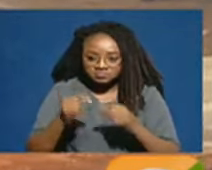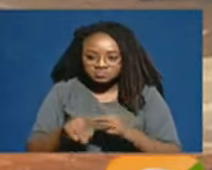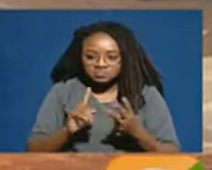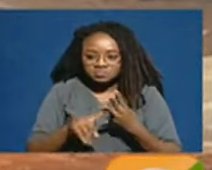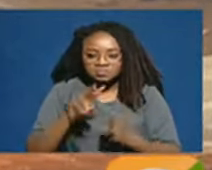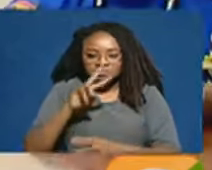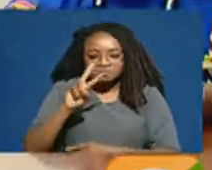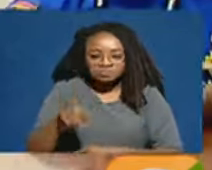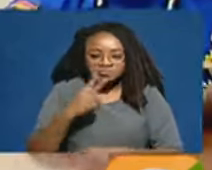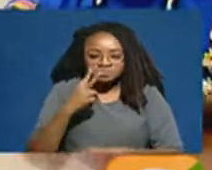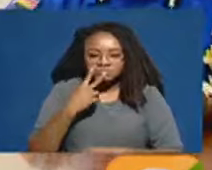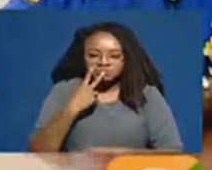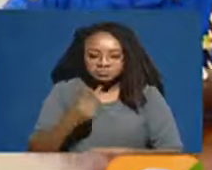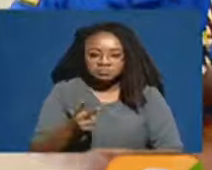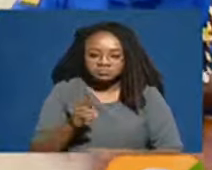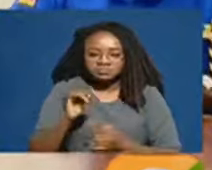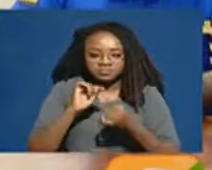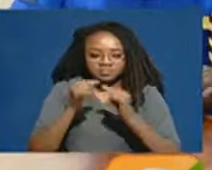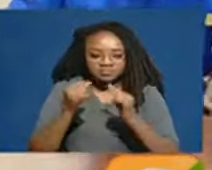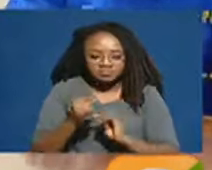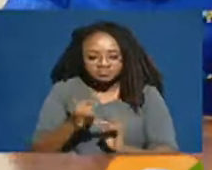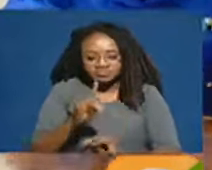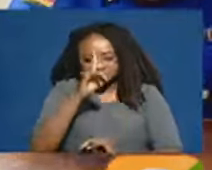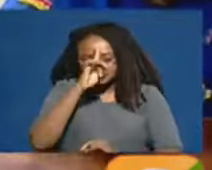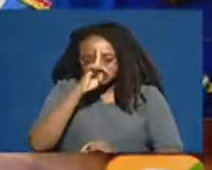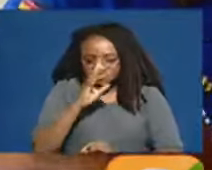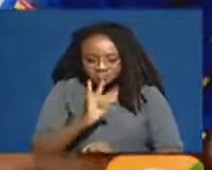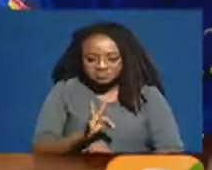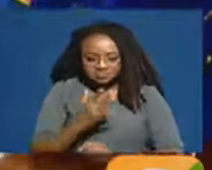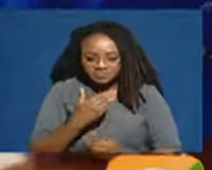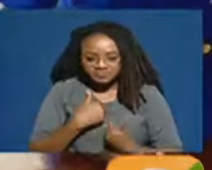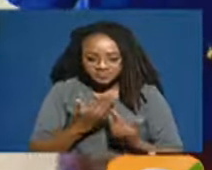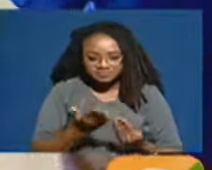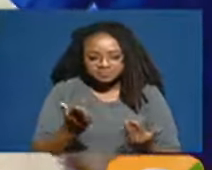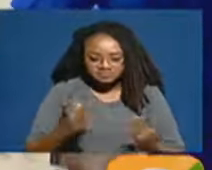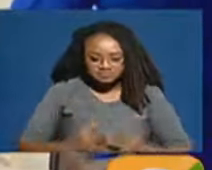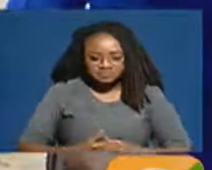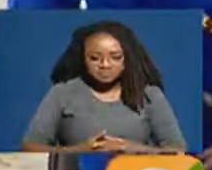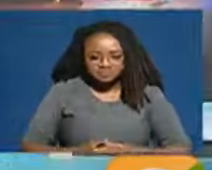minor injuries. Asante sana. Ayub Abdikadir, Citizen TV.